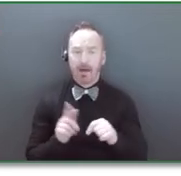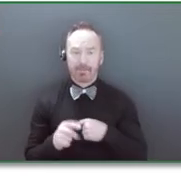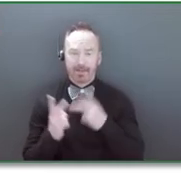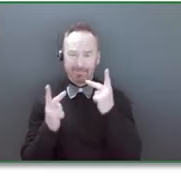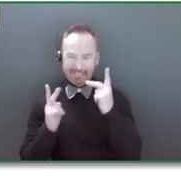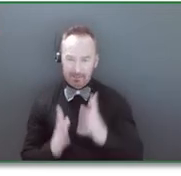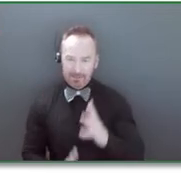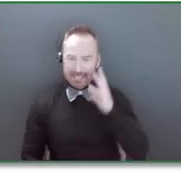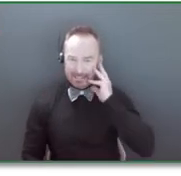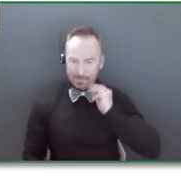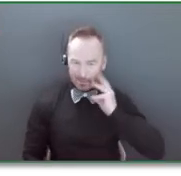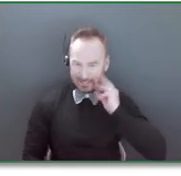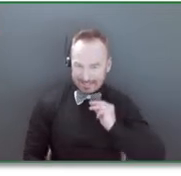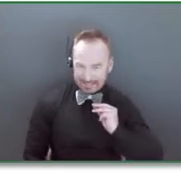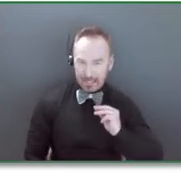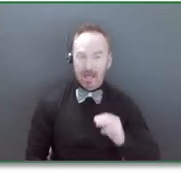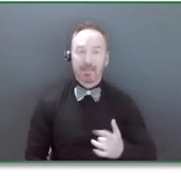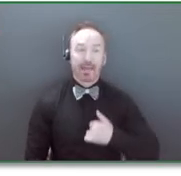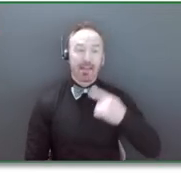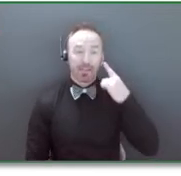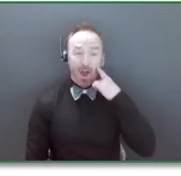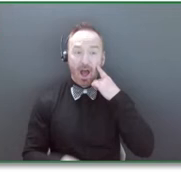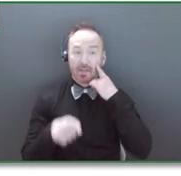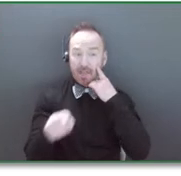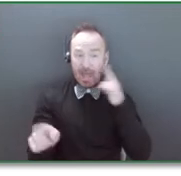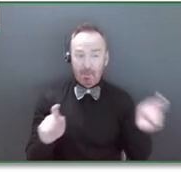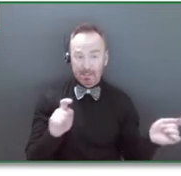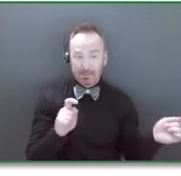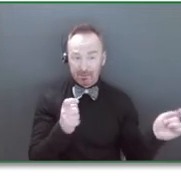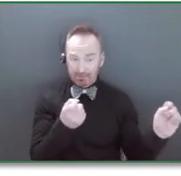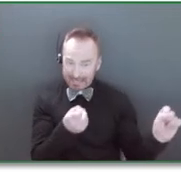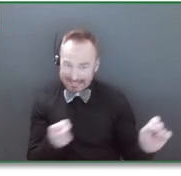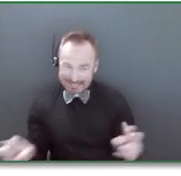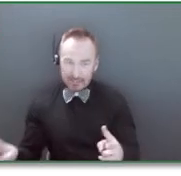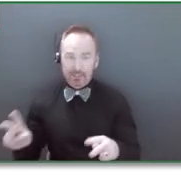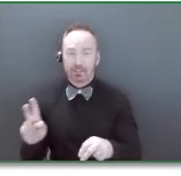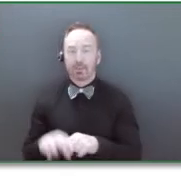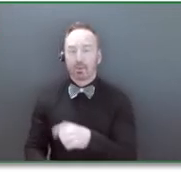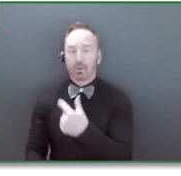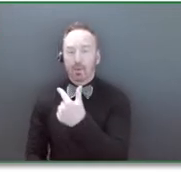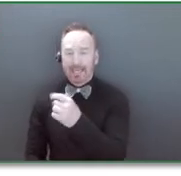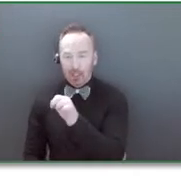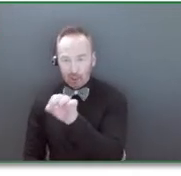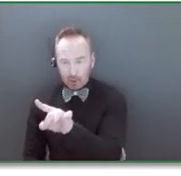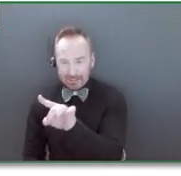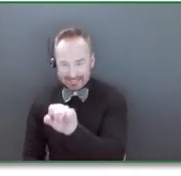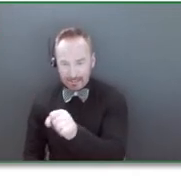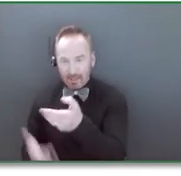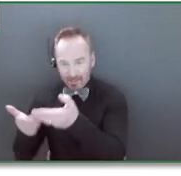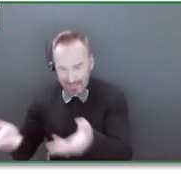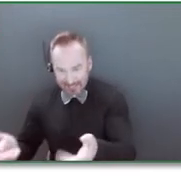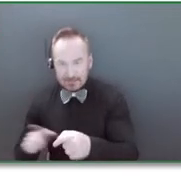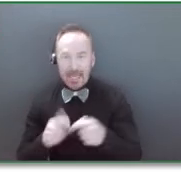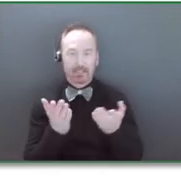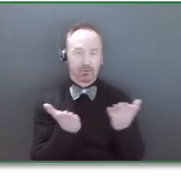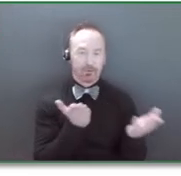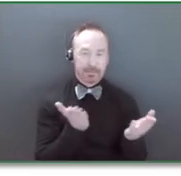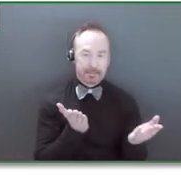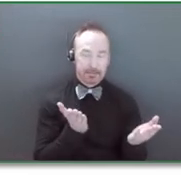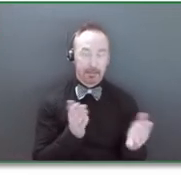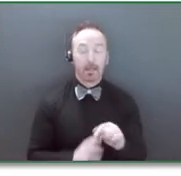commodities economy to goods, then services, and now an experience economy. In